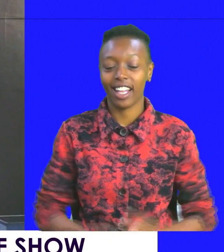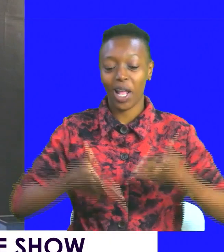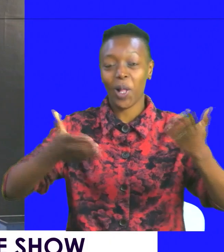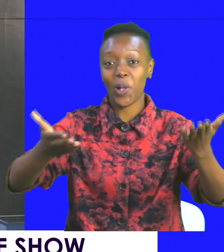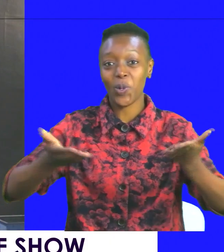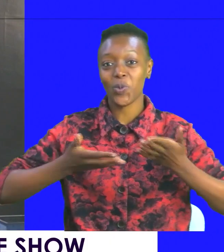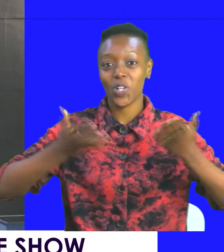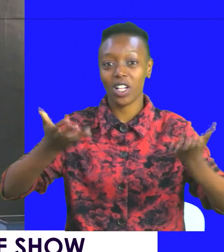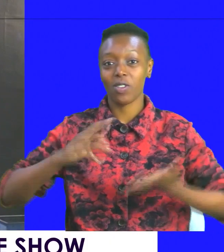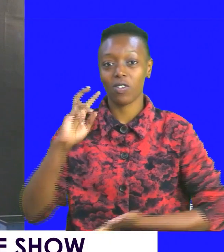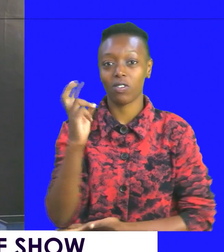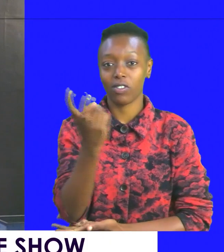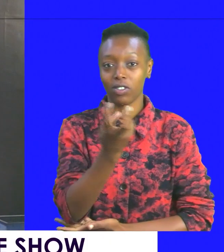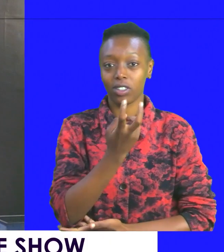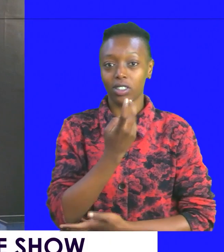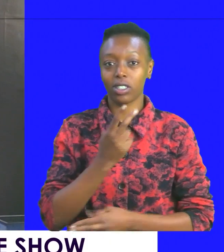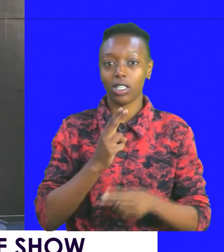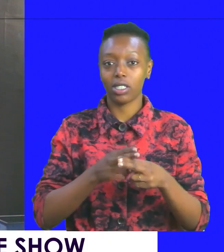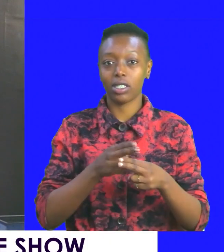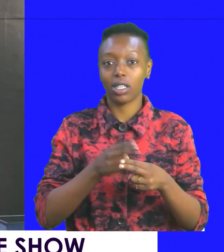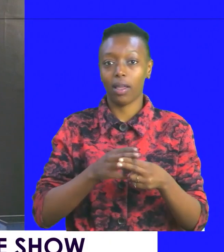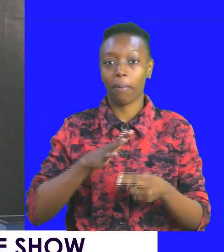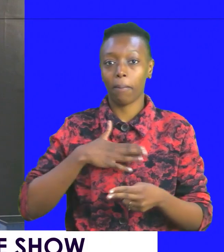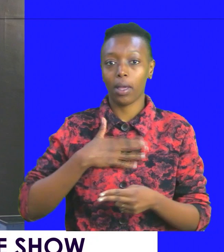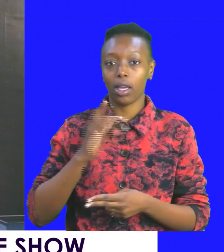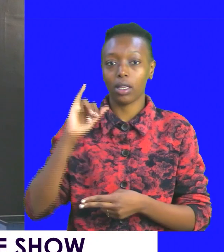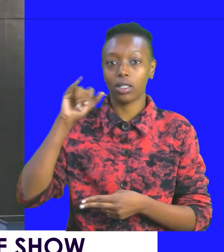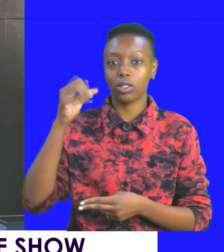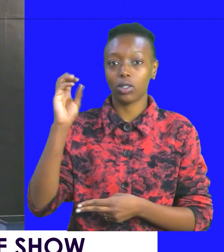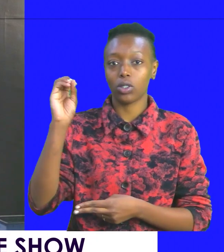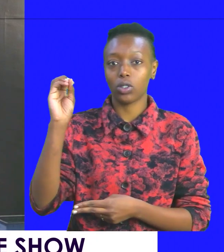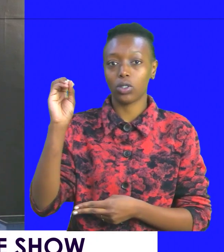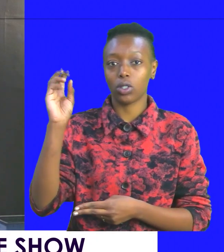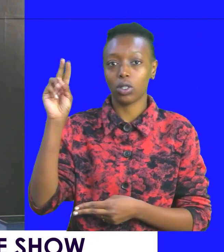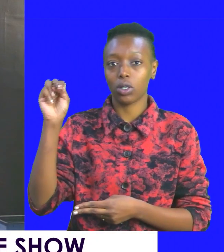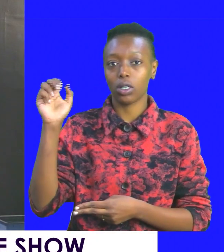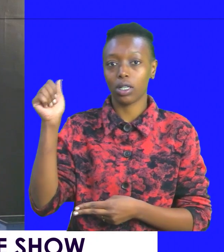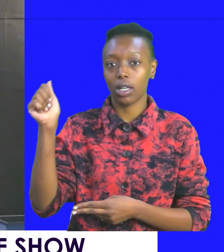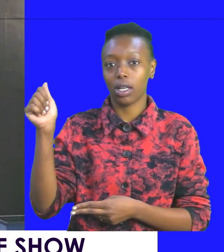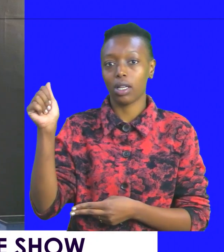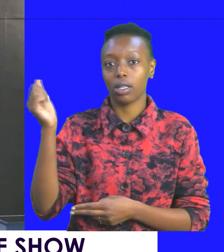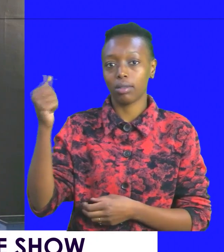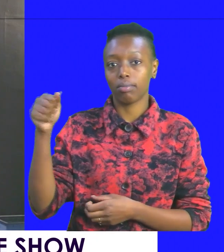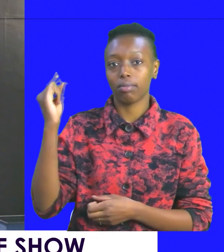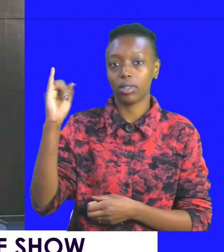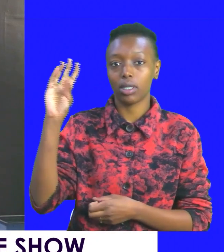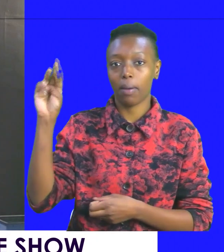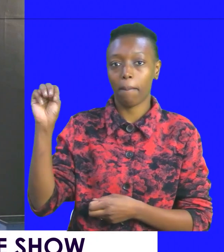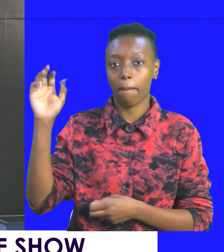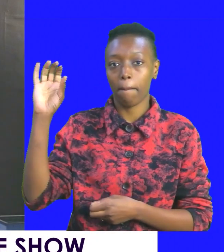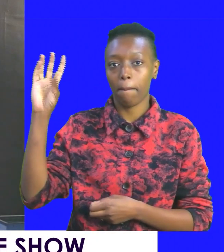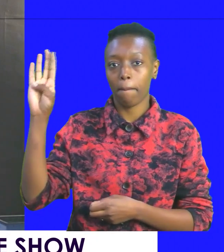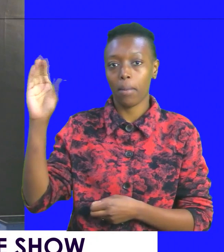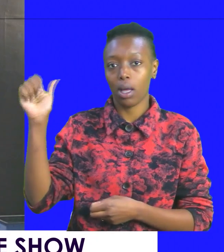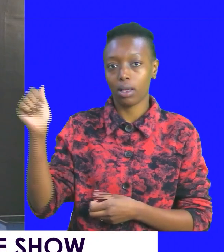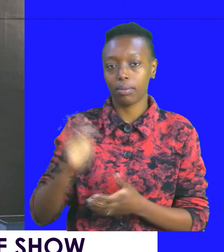Welcome, viewers. My name is JONA, SIMBA. This is the Treasures of Life